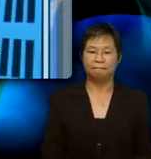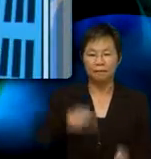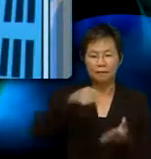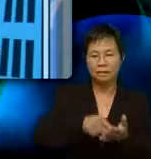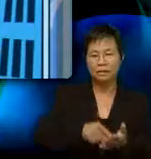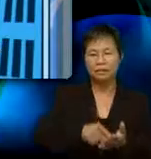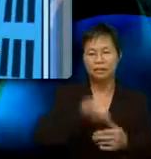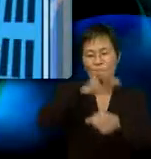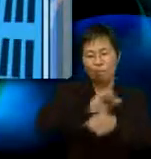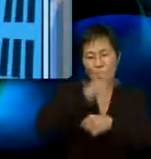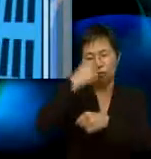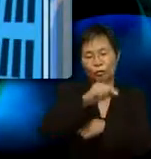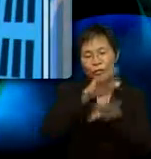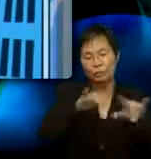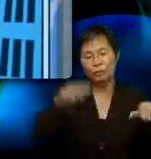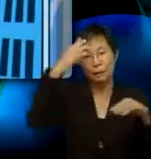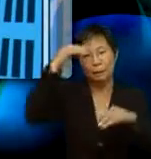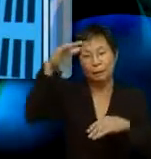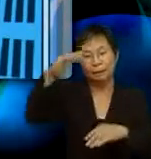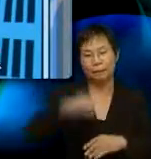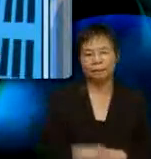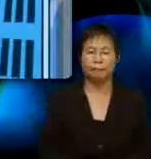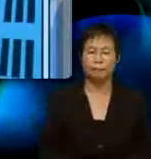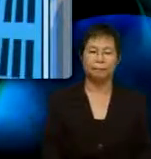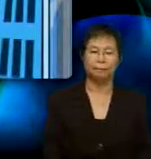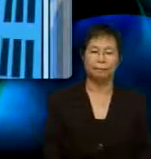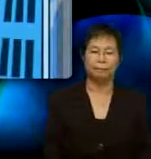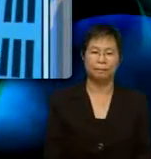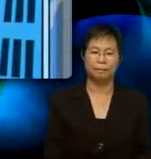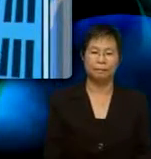This is a job for Spellman.